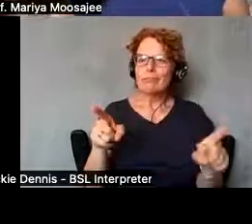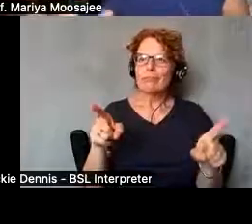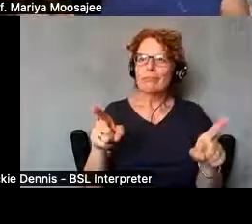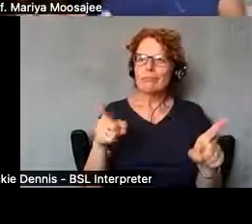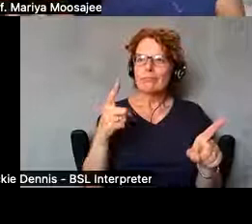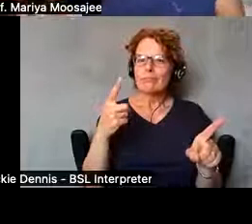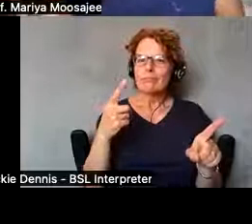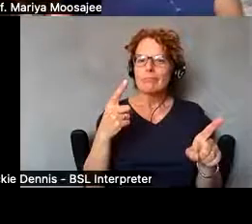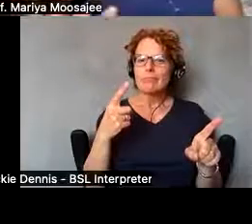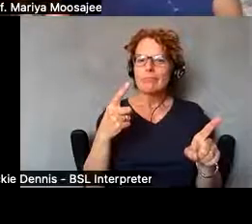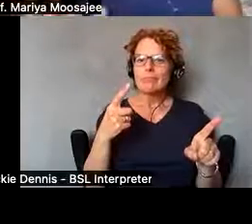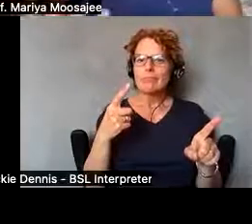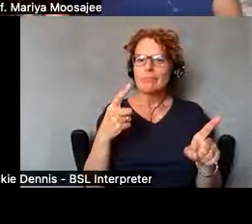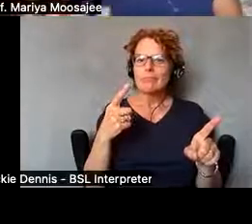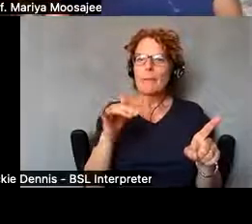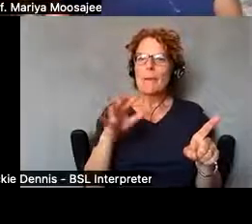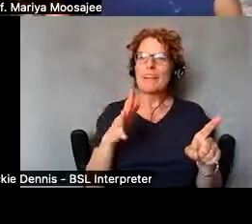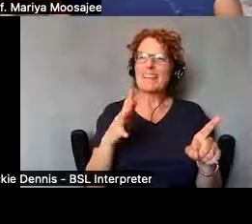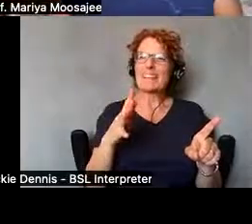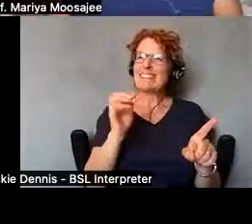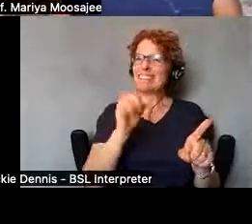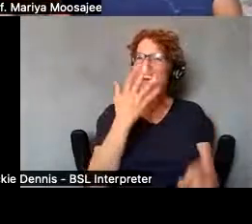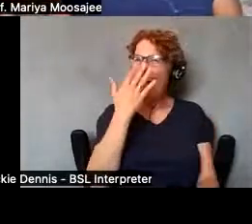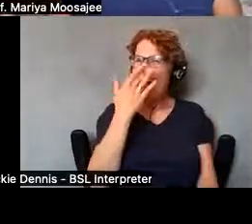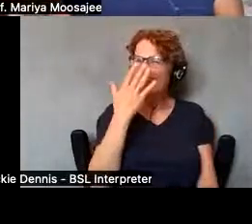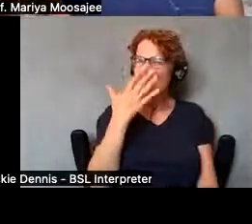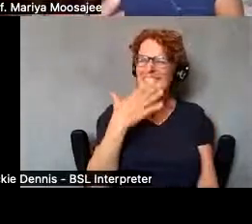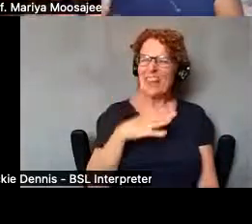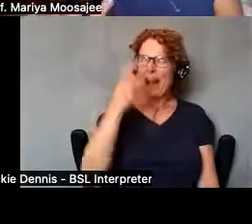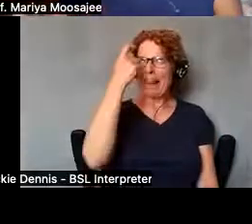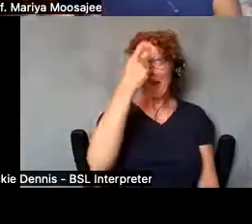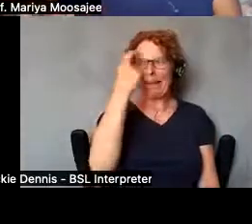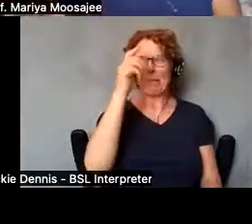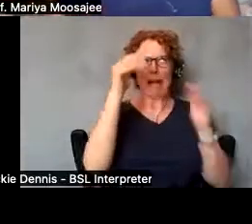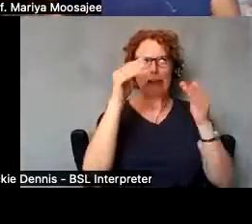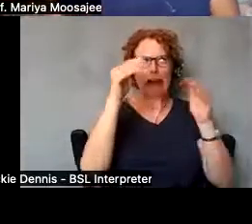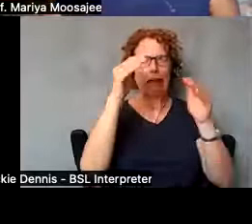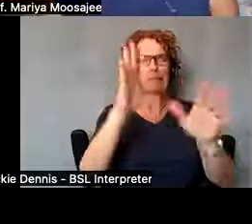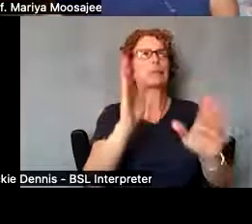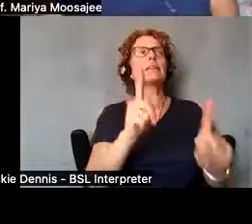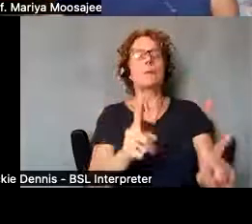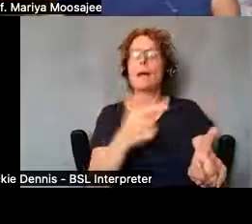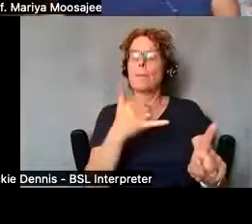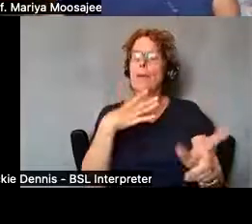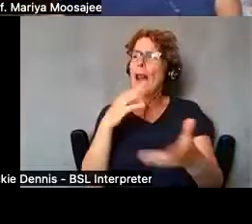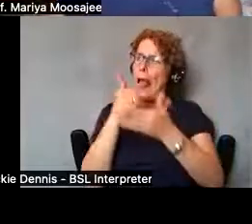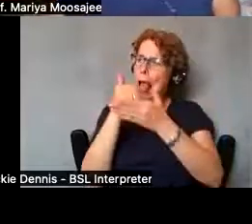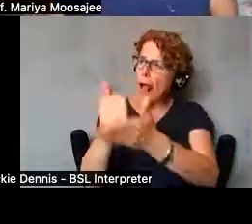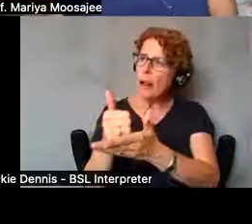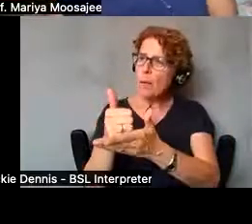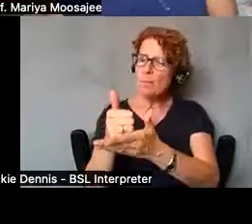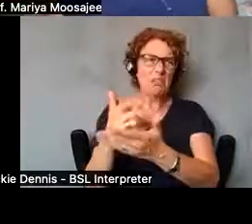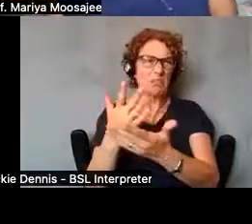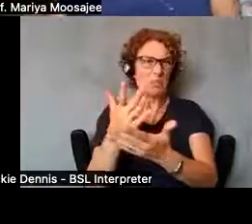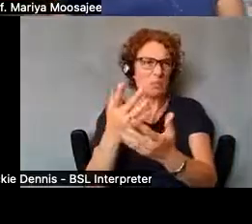minds at a period where they probably really don't want to be reminded of it, but yet they might actually want to help in a way where they may not